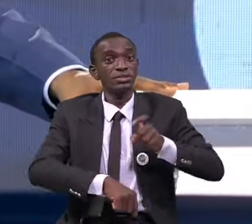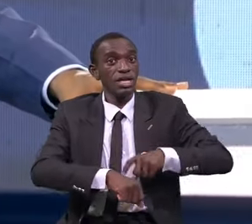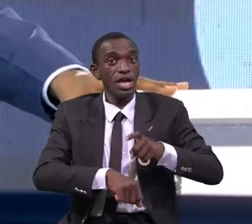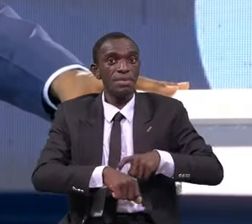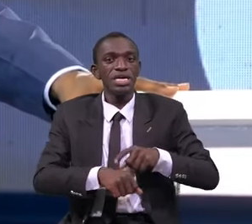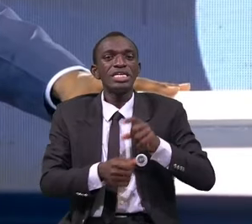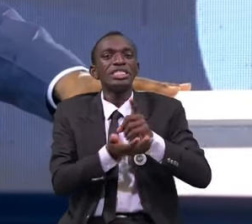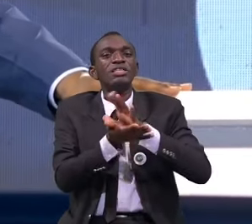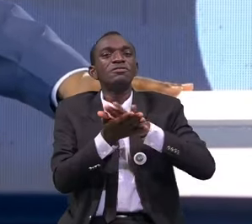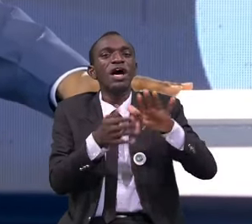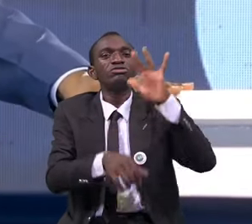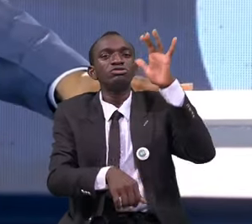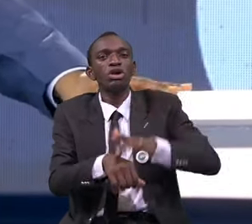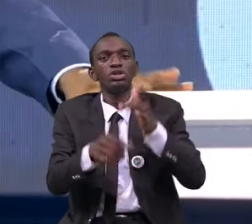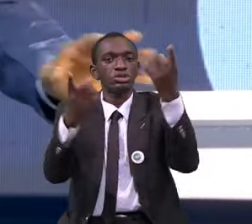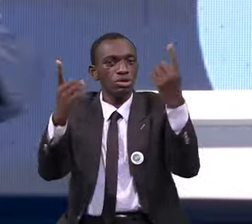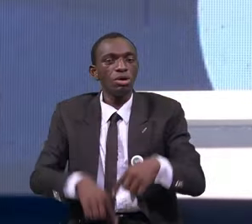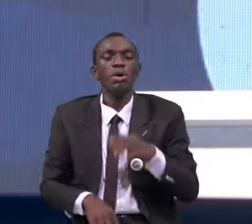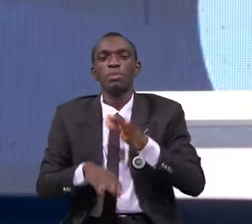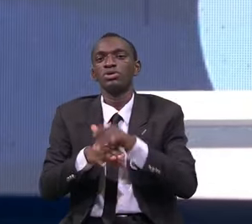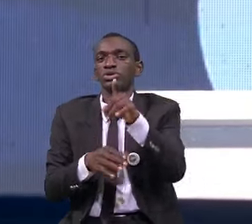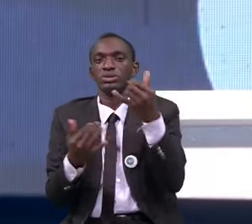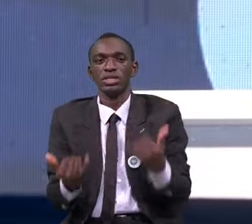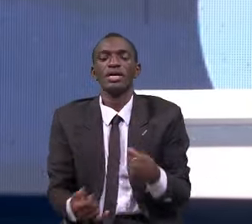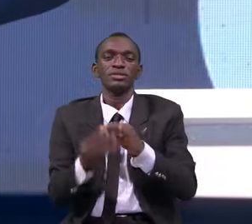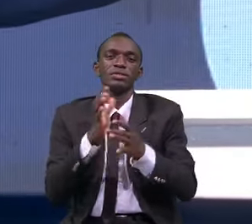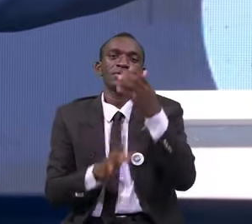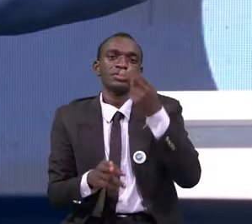comes upon you tonight.